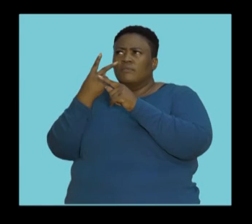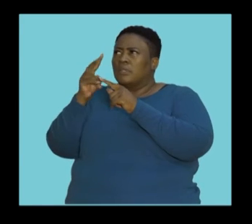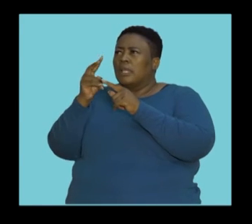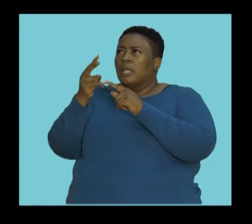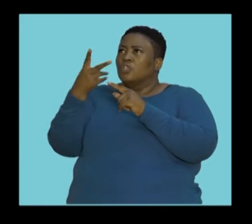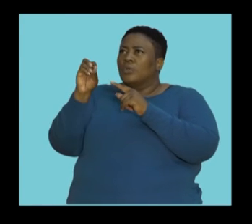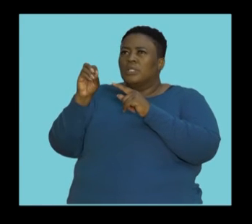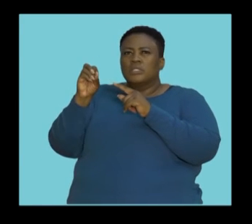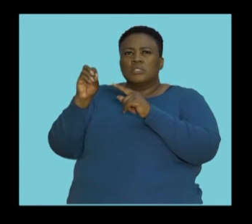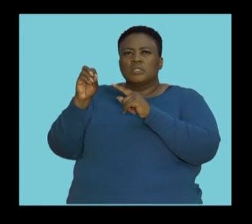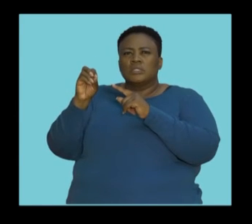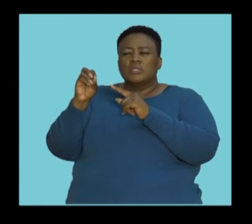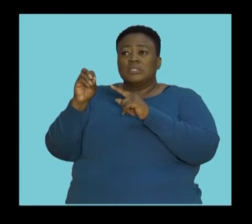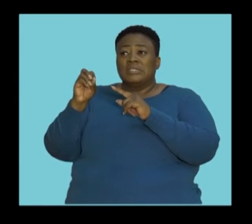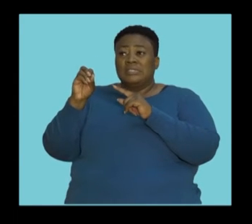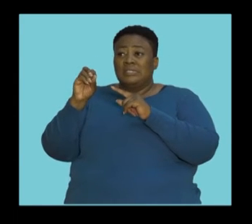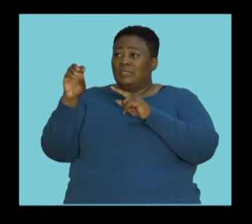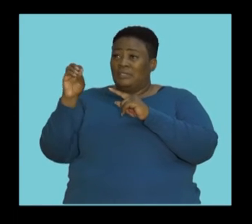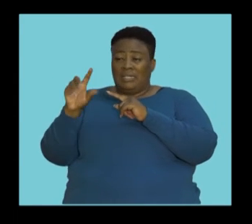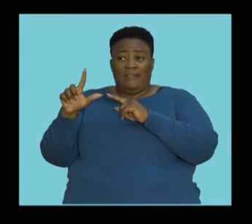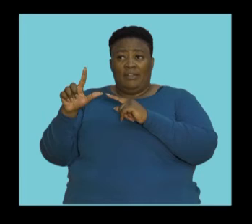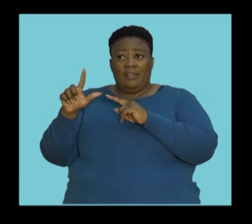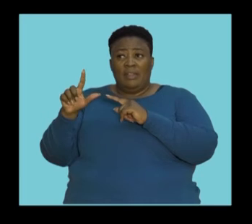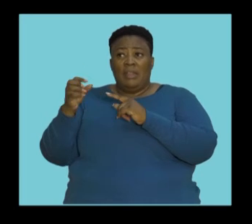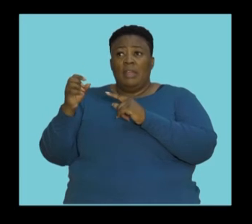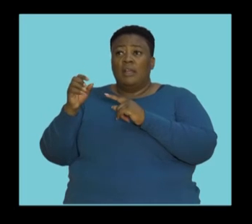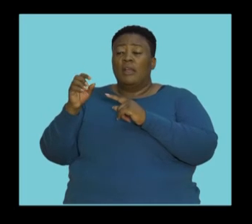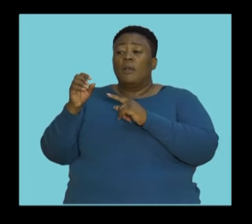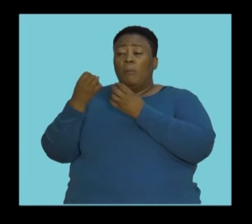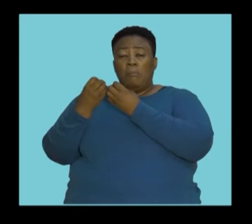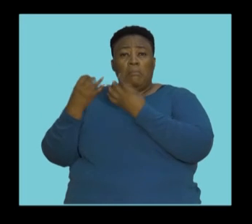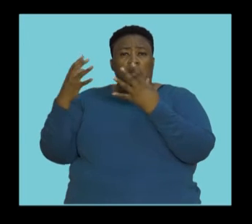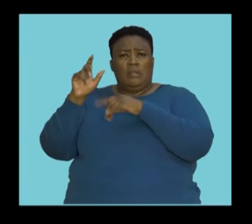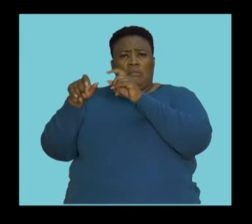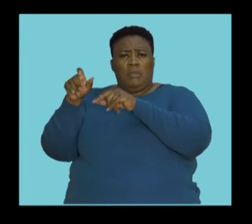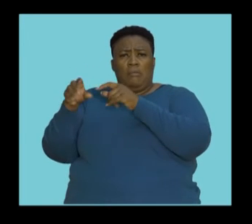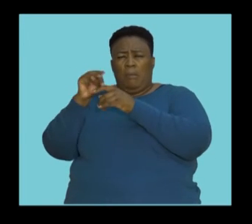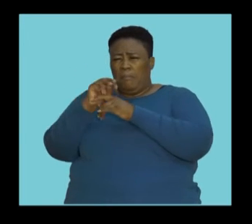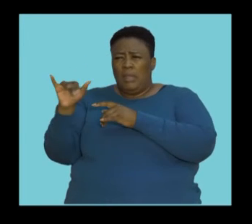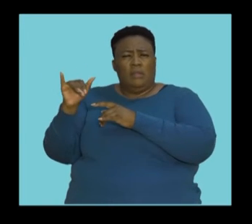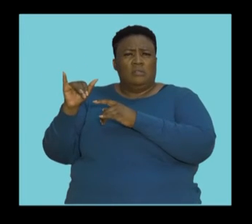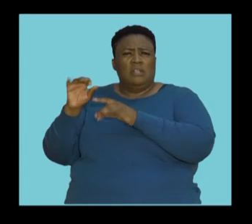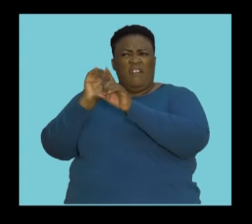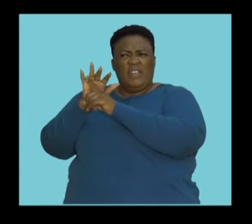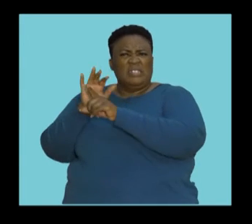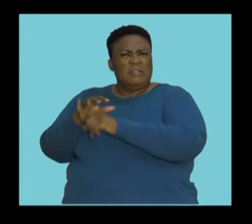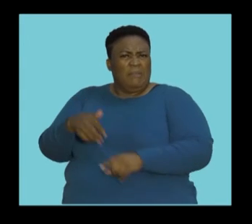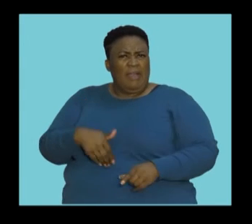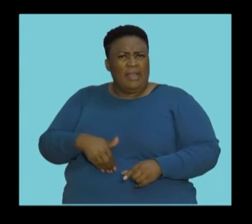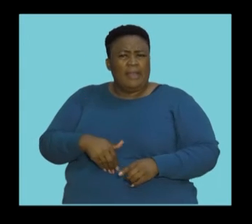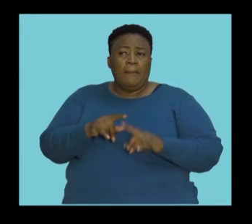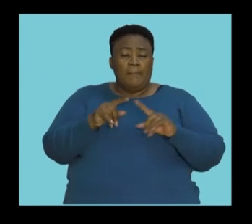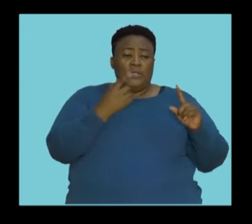in 2017, 6.8 million people or households were affected by hunger. However, if we